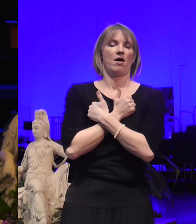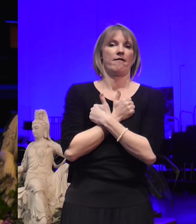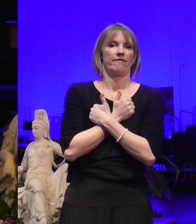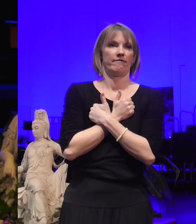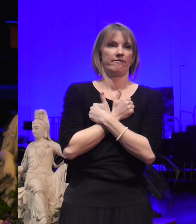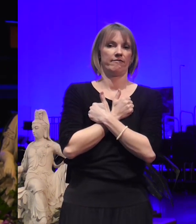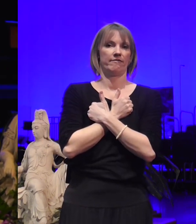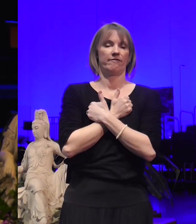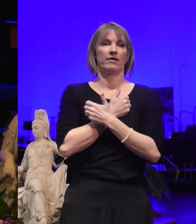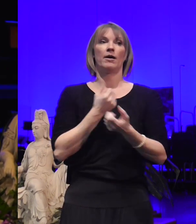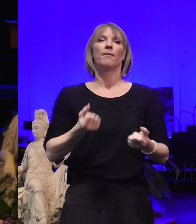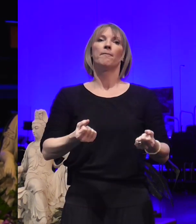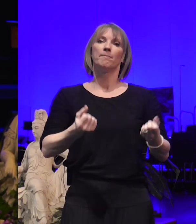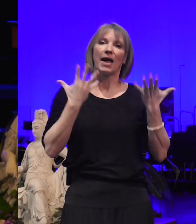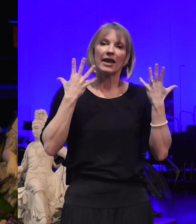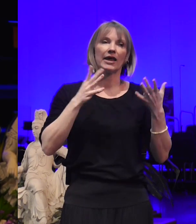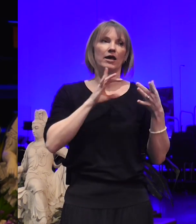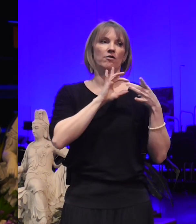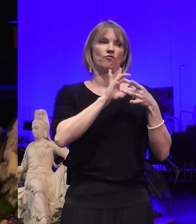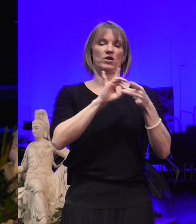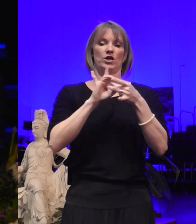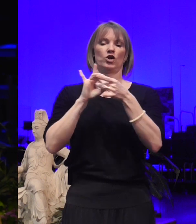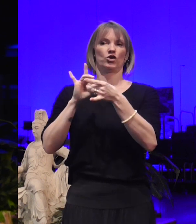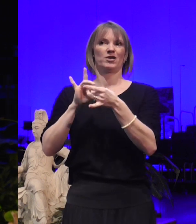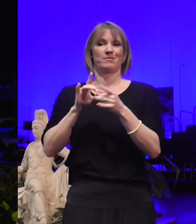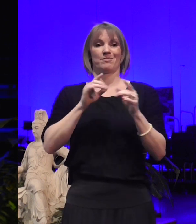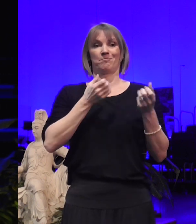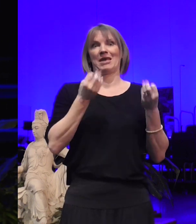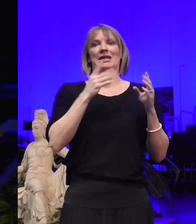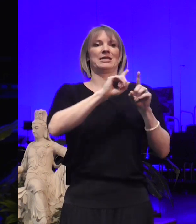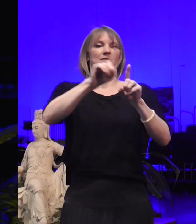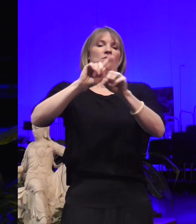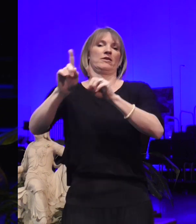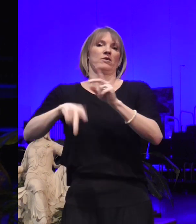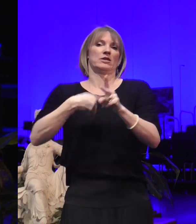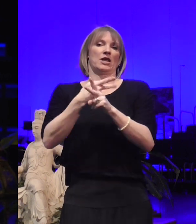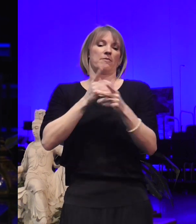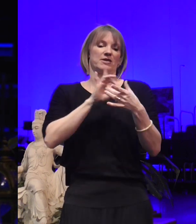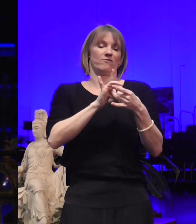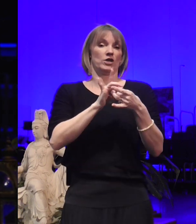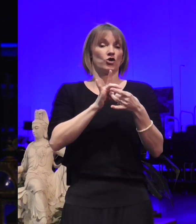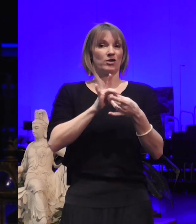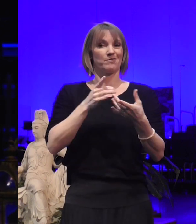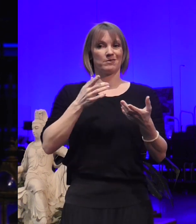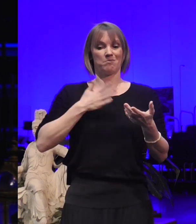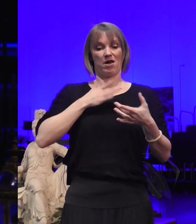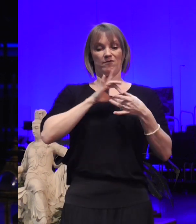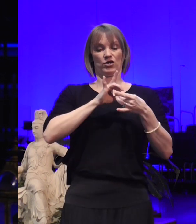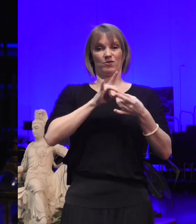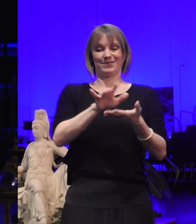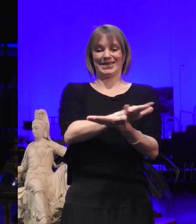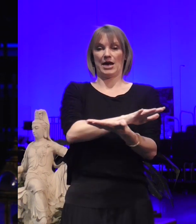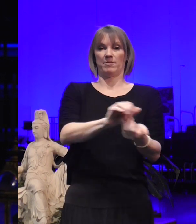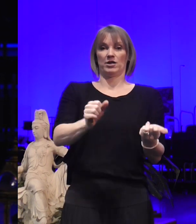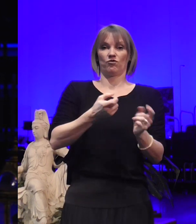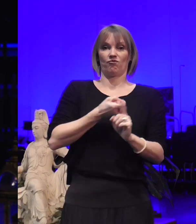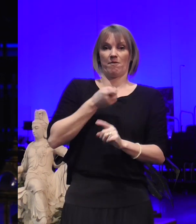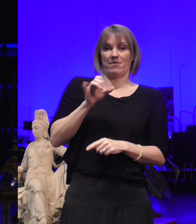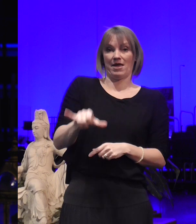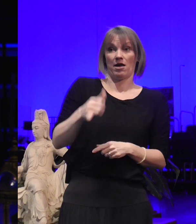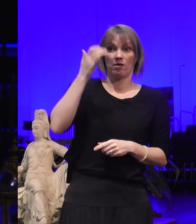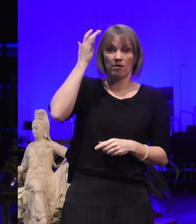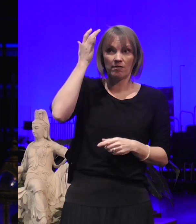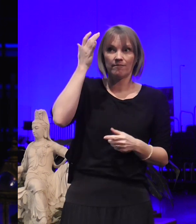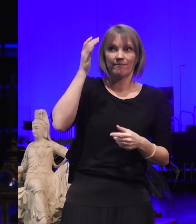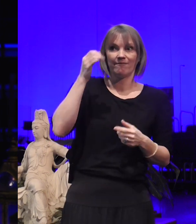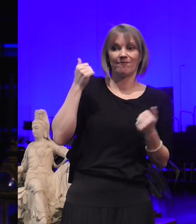And many a relationship, at all different levels of relationship, has been damaged because